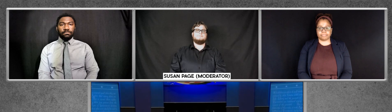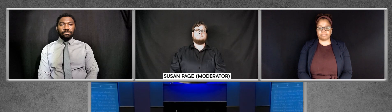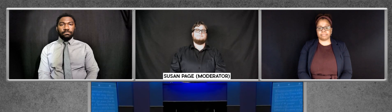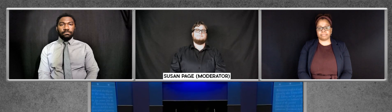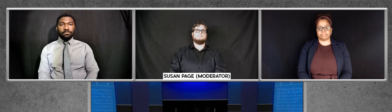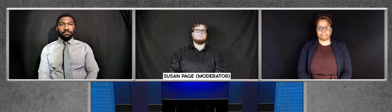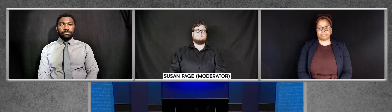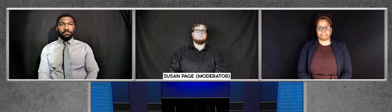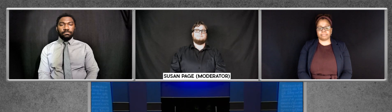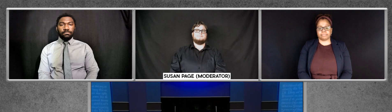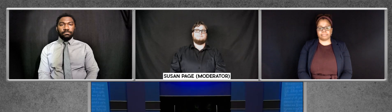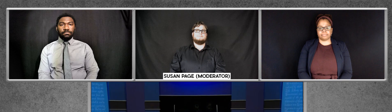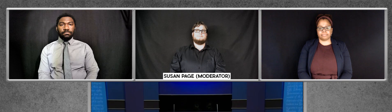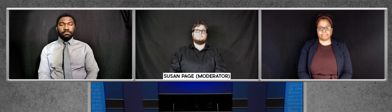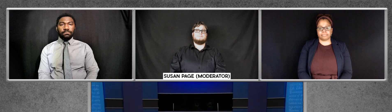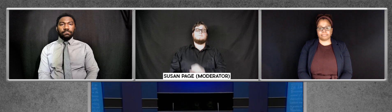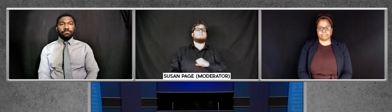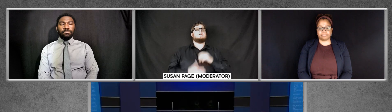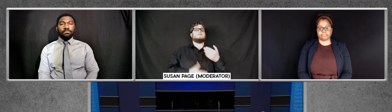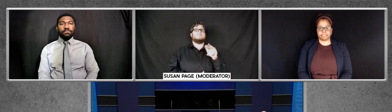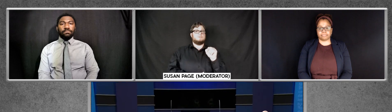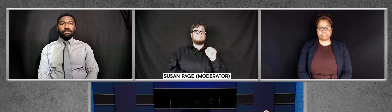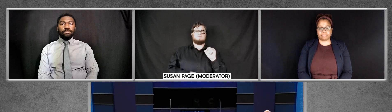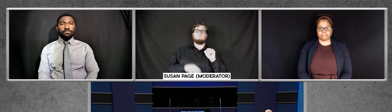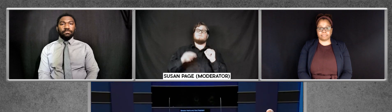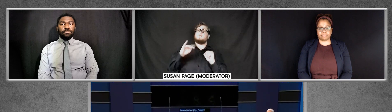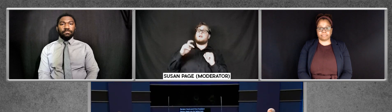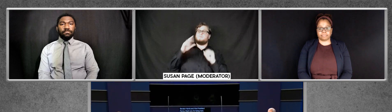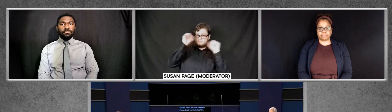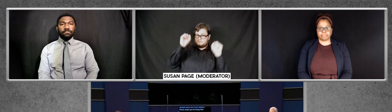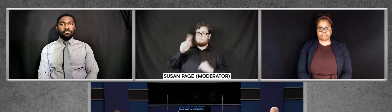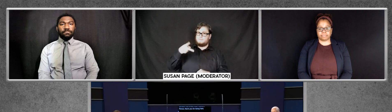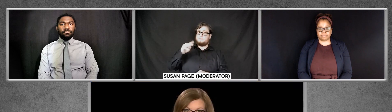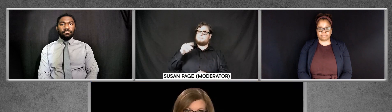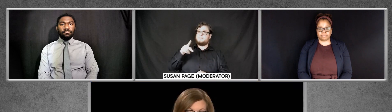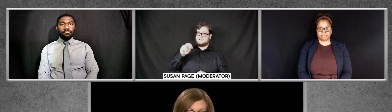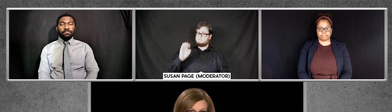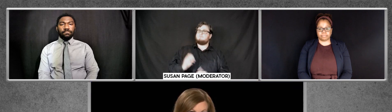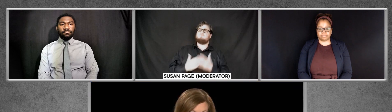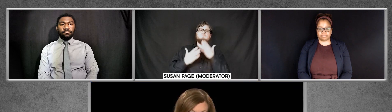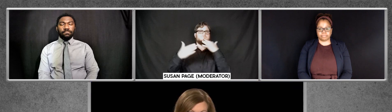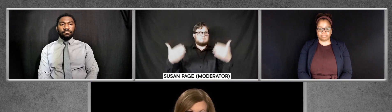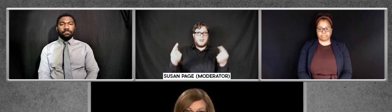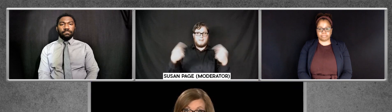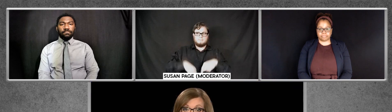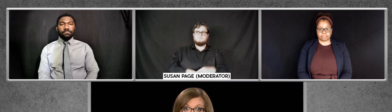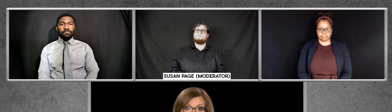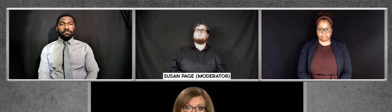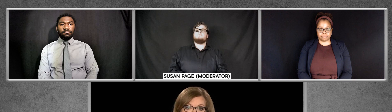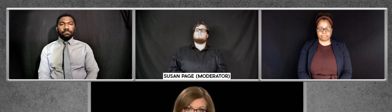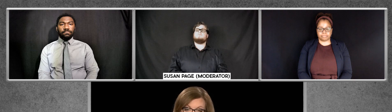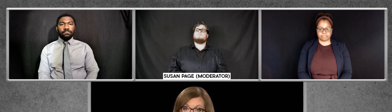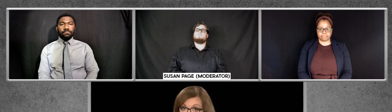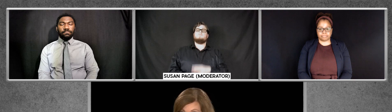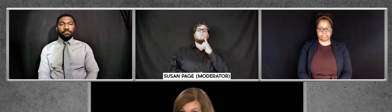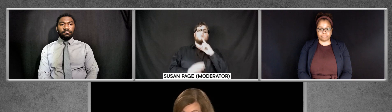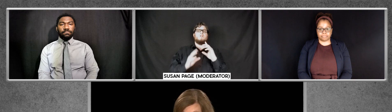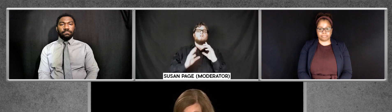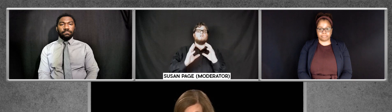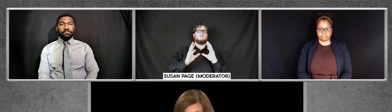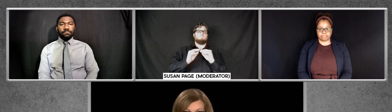Senator Harris and Vice President Pence, thank you for being here. We're meeting as President Trump and the First Lady continue to undergo treatment